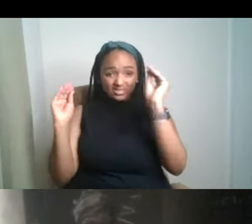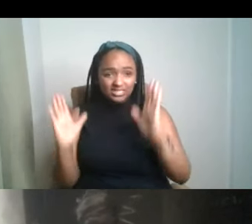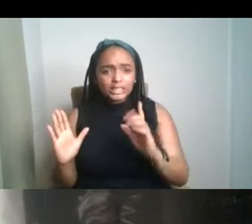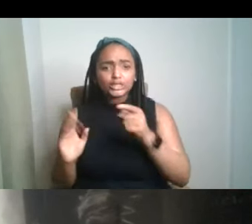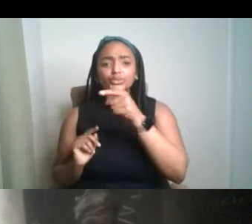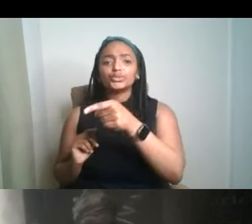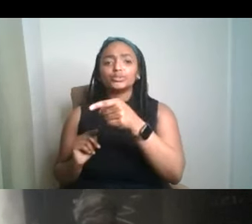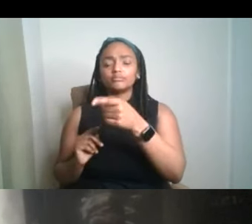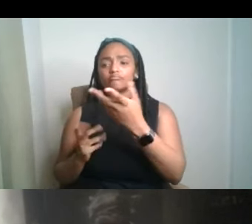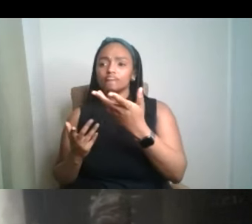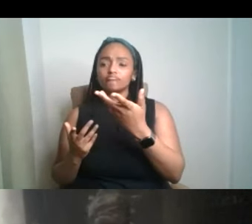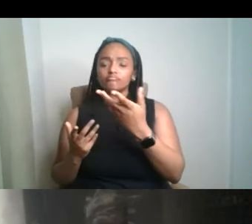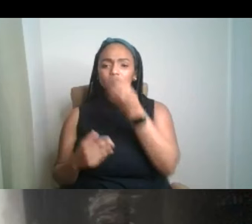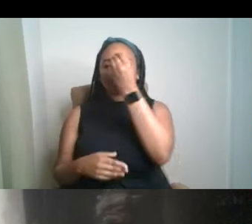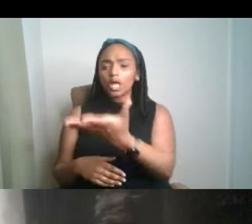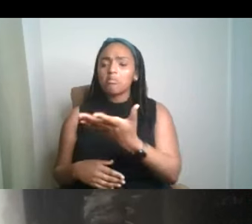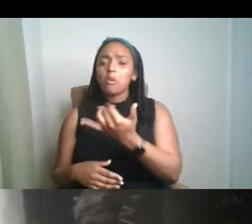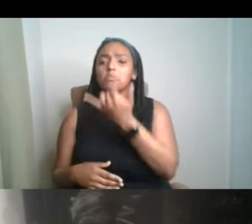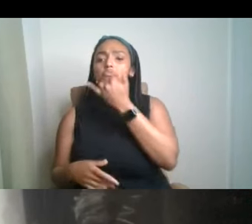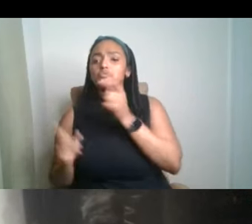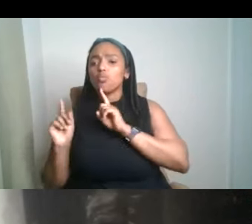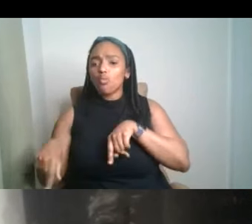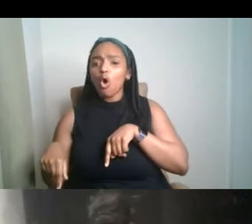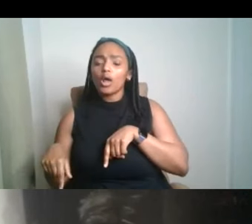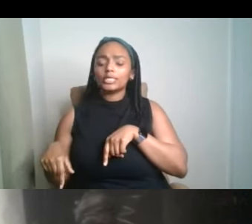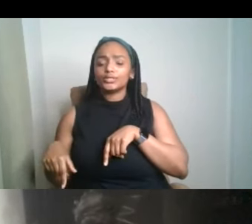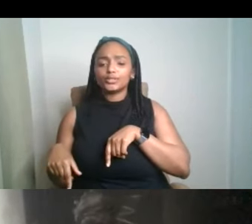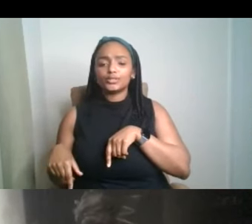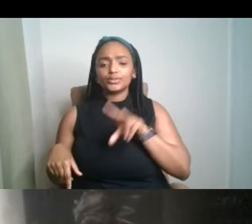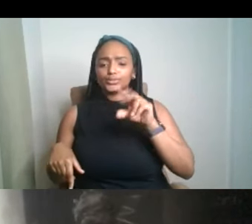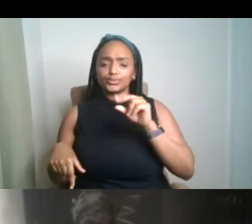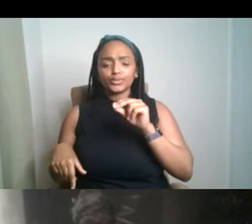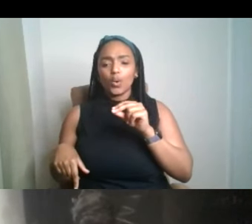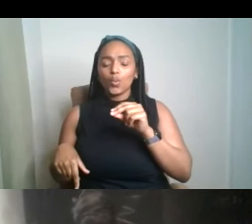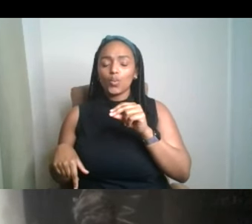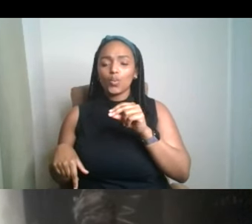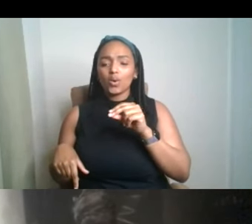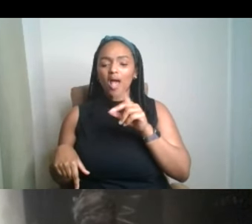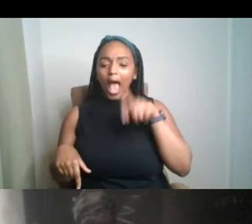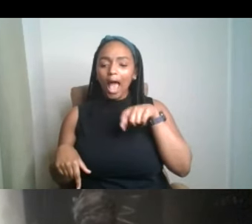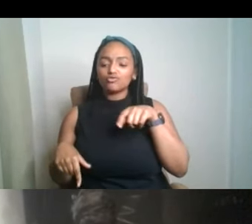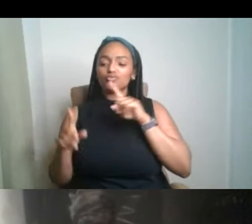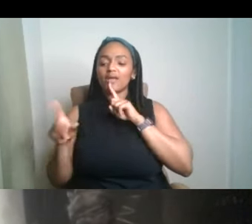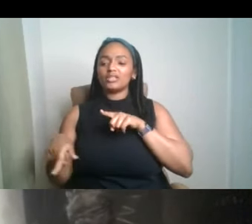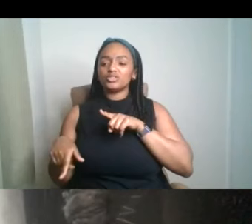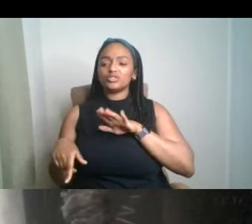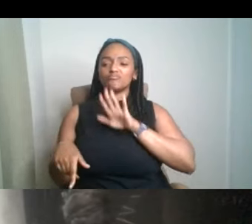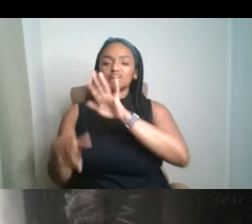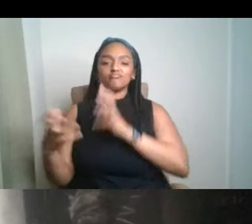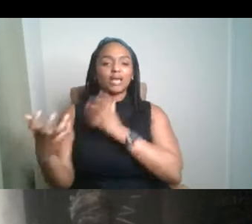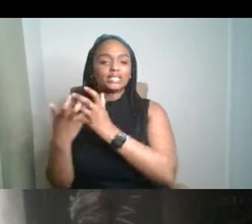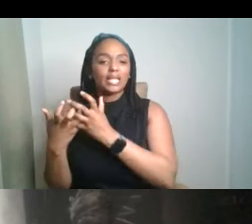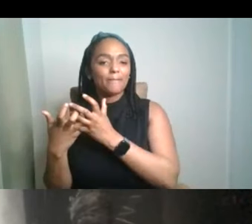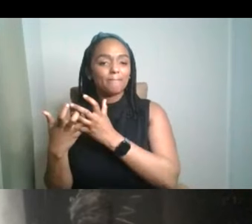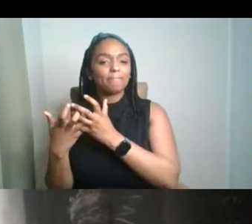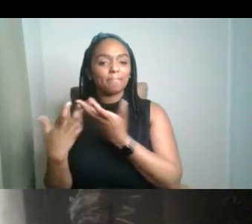wrong answer, so let me put this answer because this is the right answer, because like you're gonna fail. But it's like, and it's like within your body and